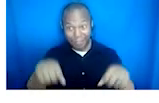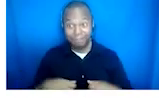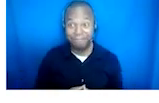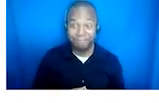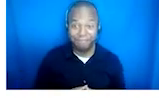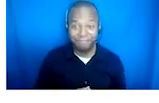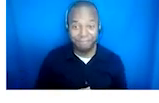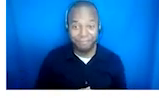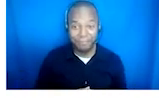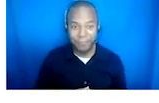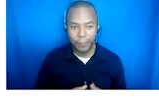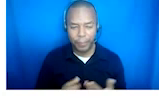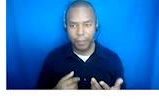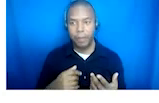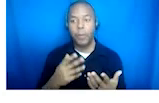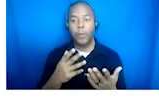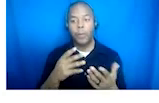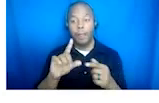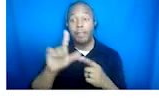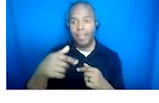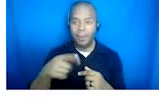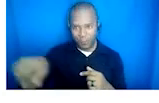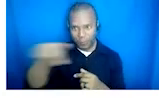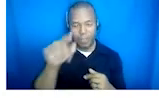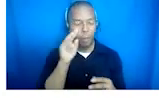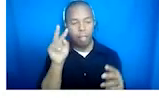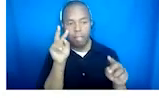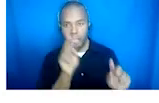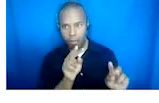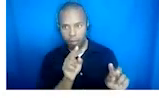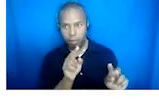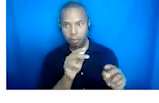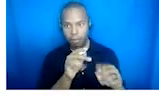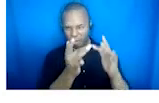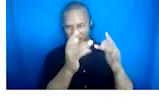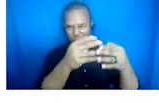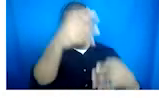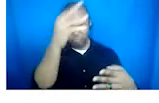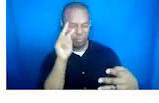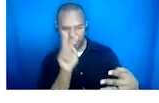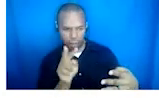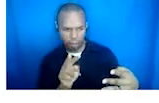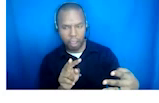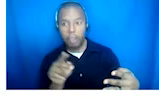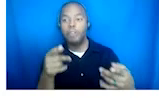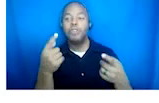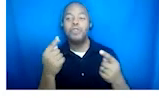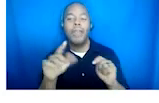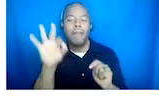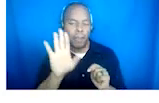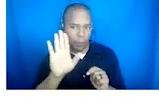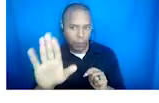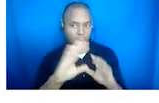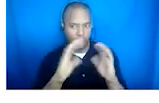And then we're going to have you look at the catalog of CVC and the exchange and see if you can find your